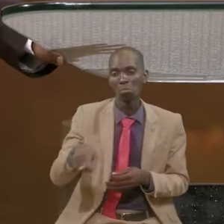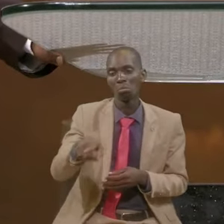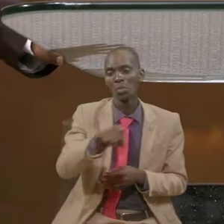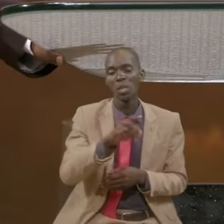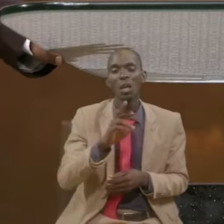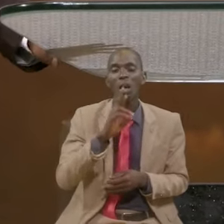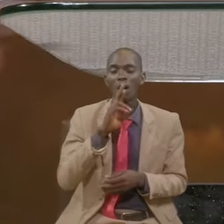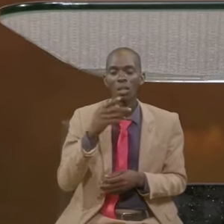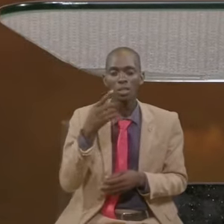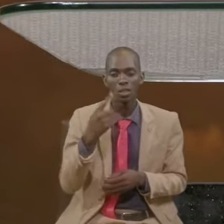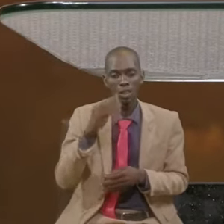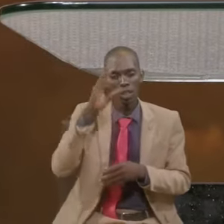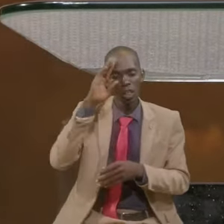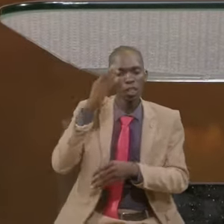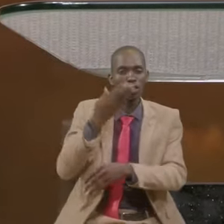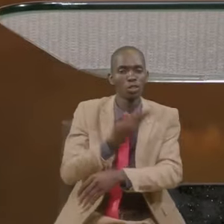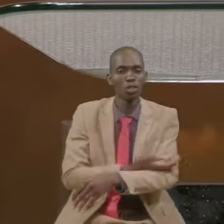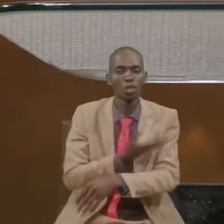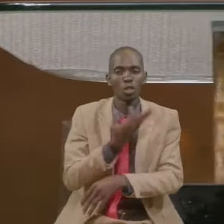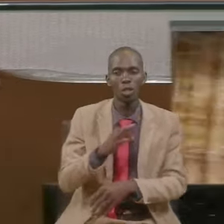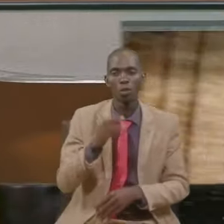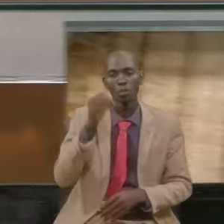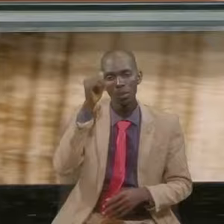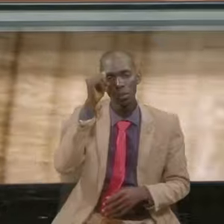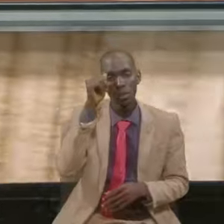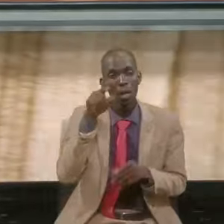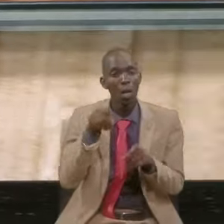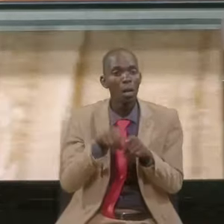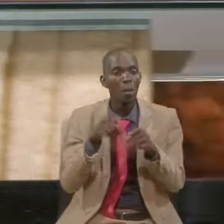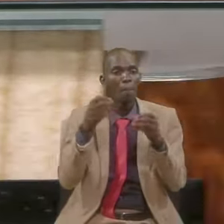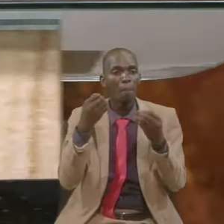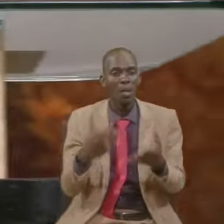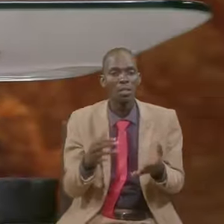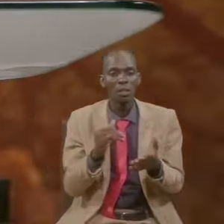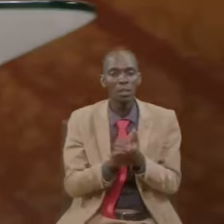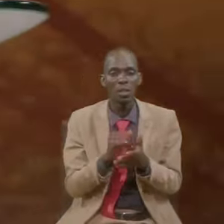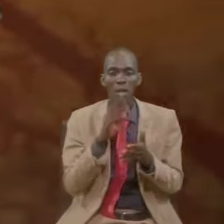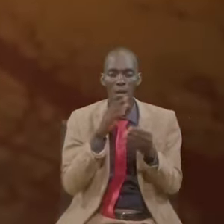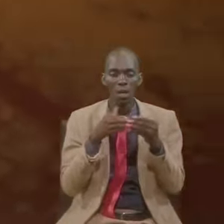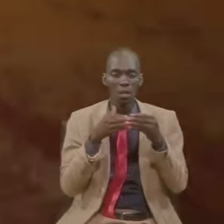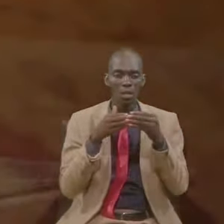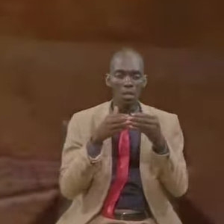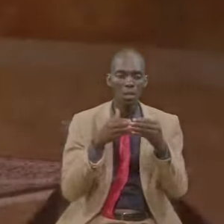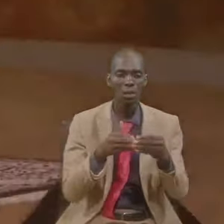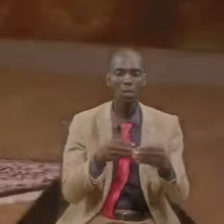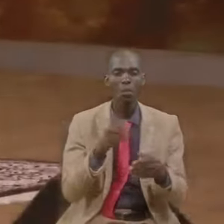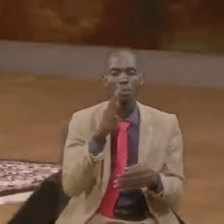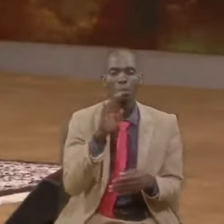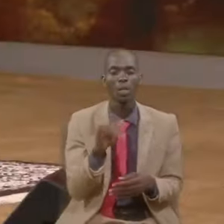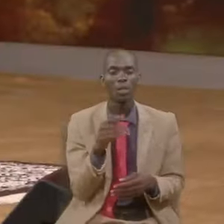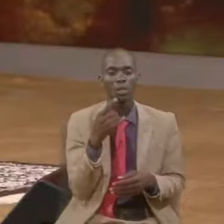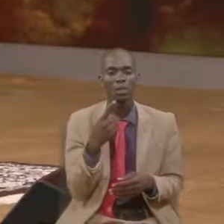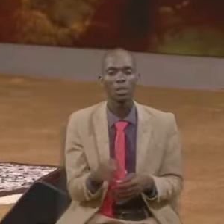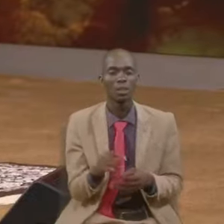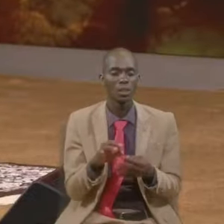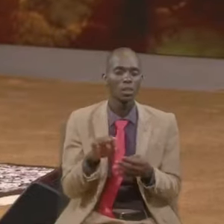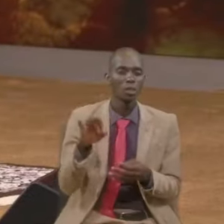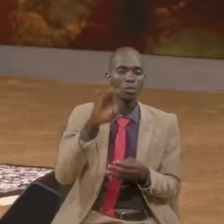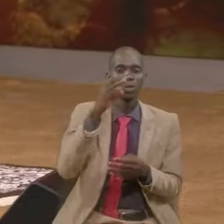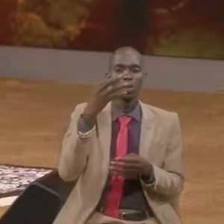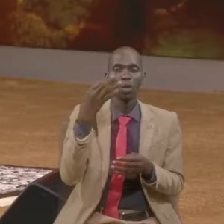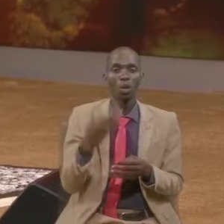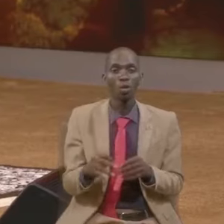Adam. As many as are led by the Spirit of